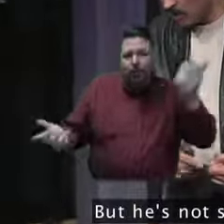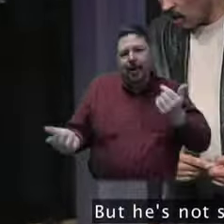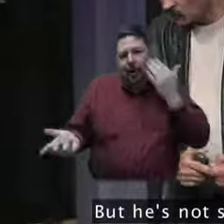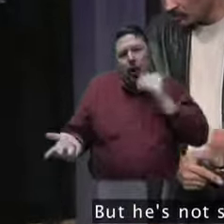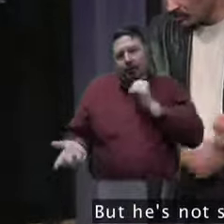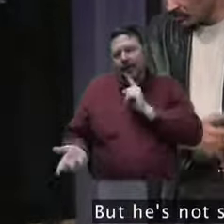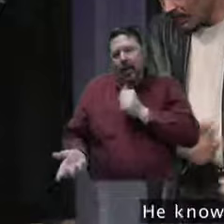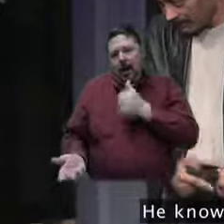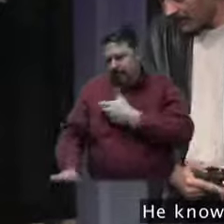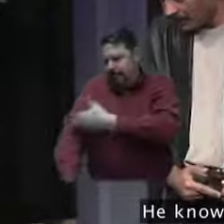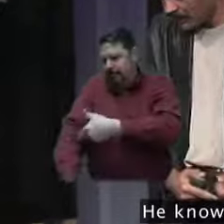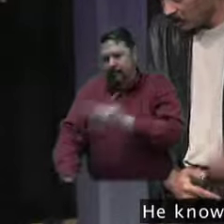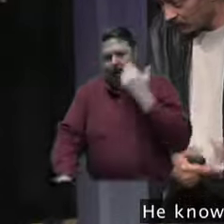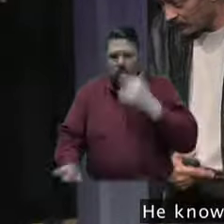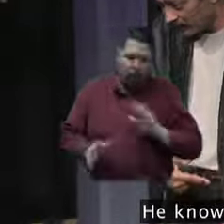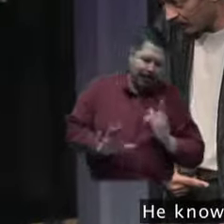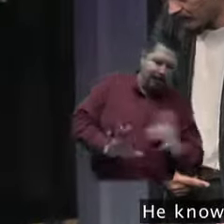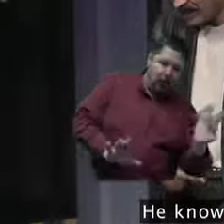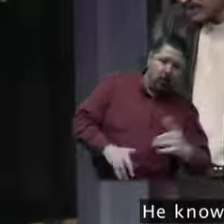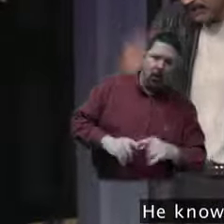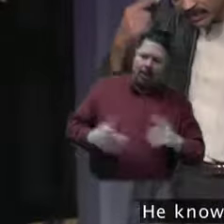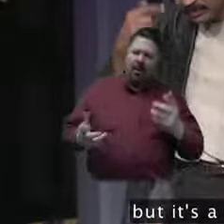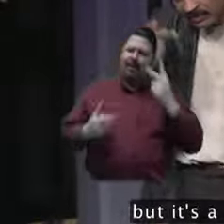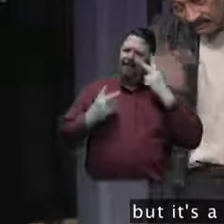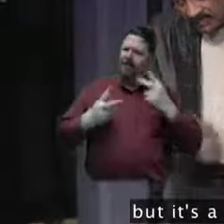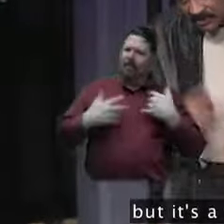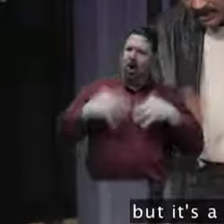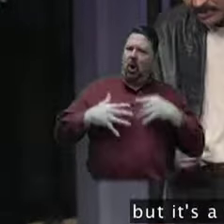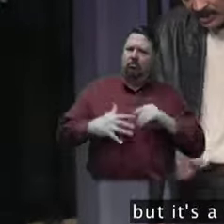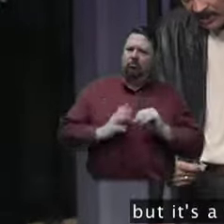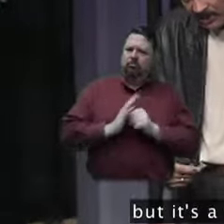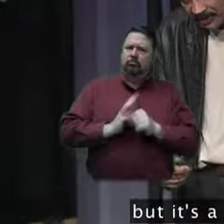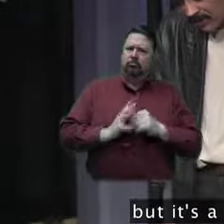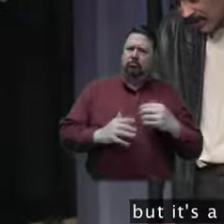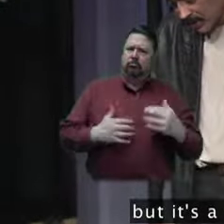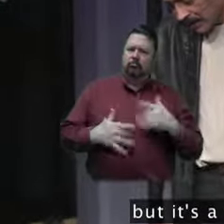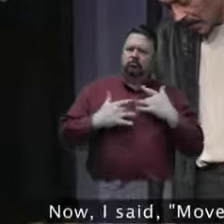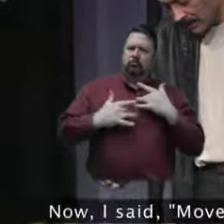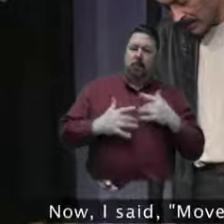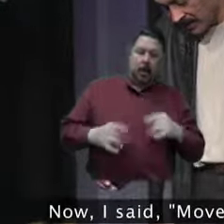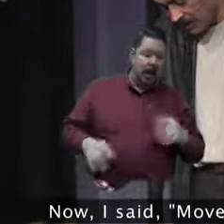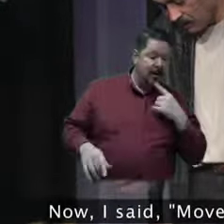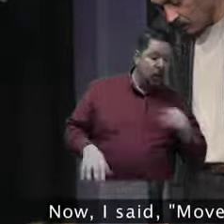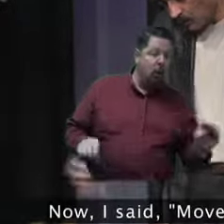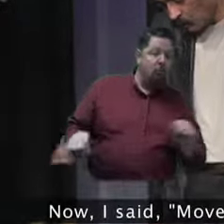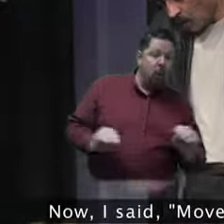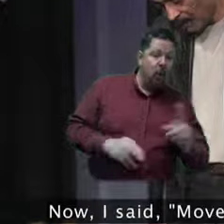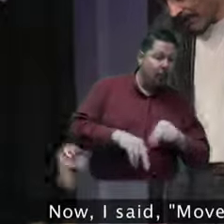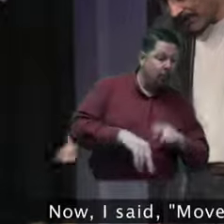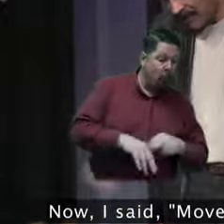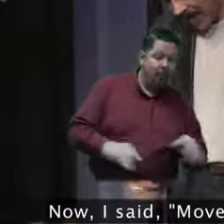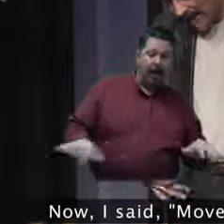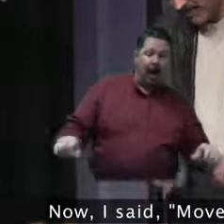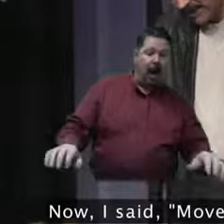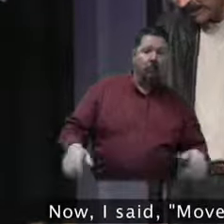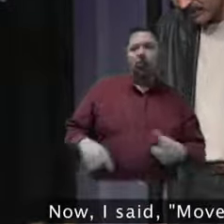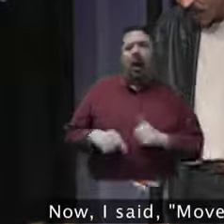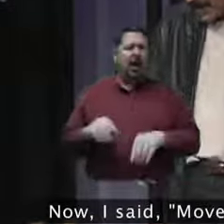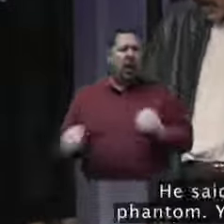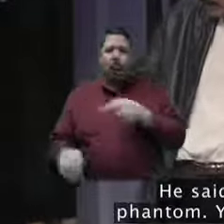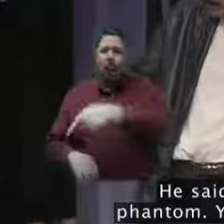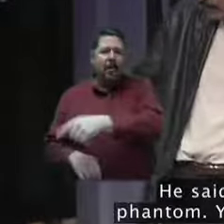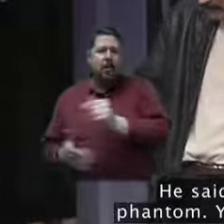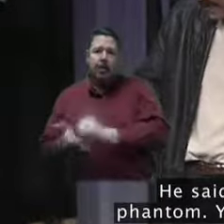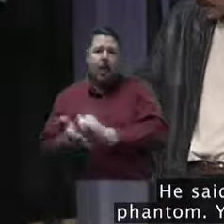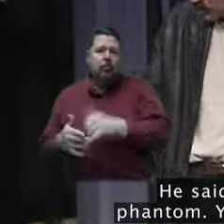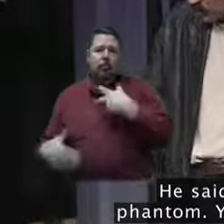not stupid, he knows it's not real, he knows it's a mirror reflection, but it's a vivid sensory experience. Now I said, move your normal hand and phantom. He